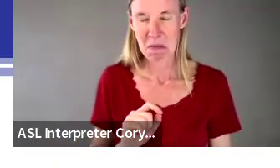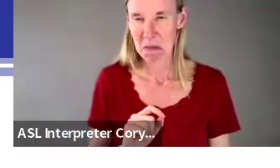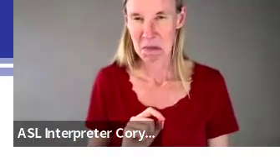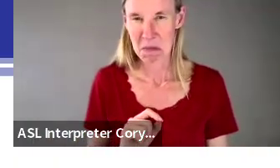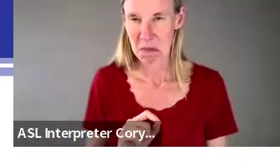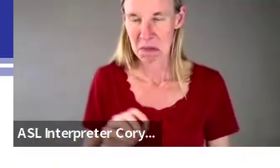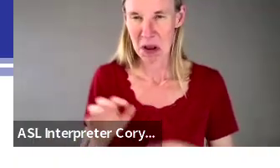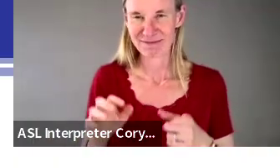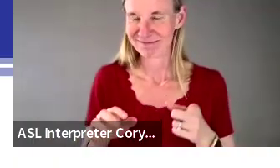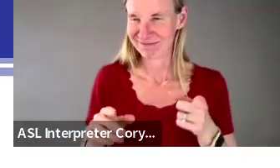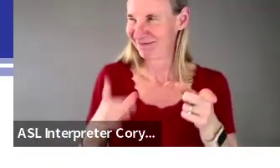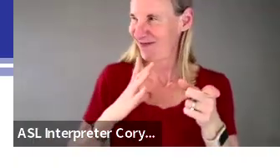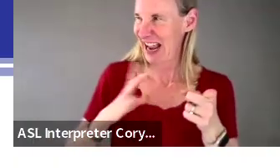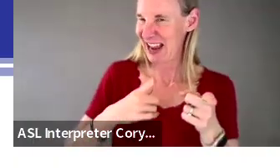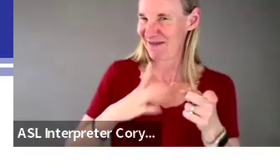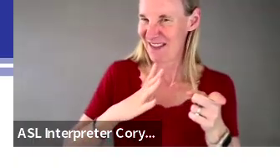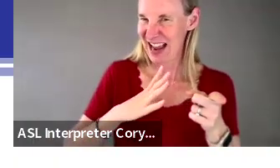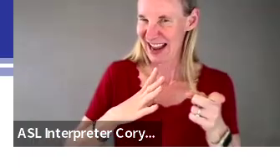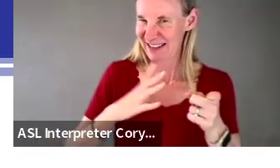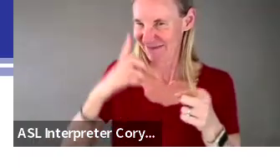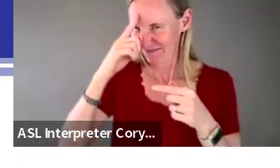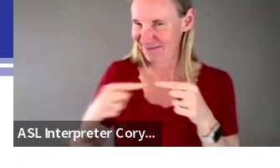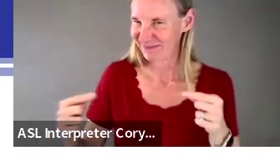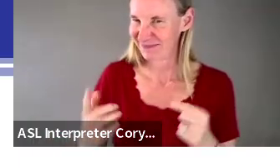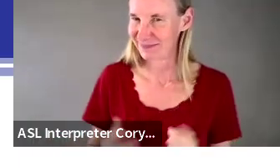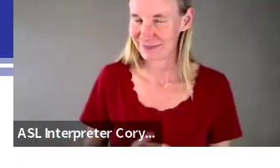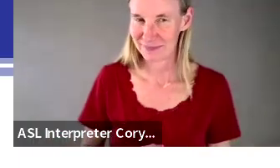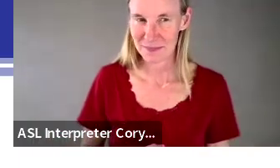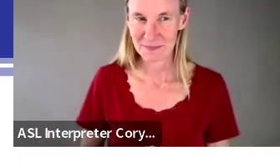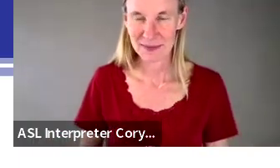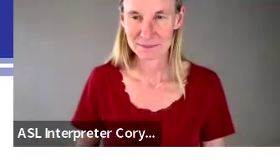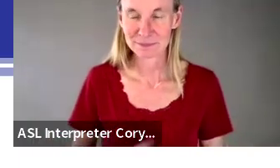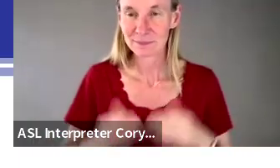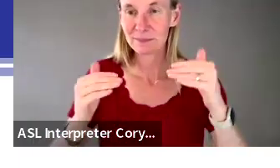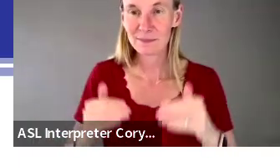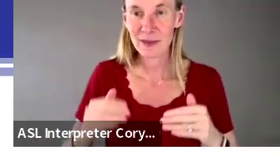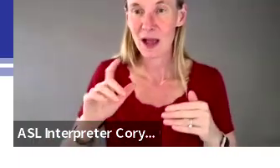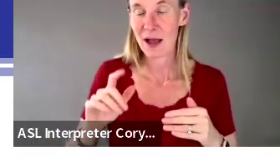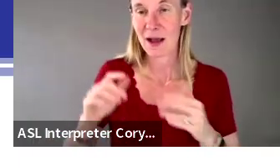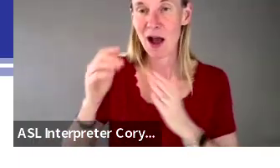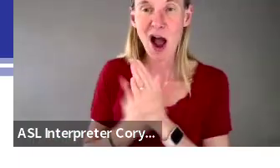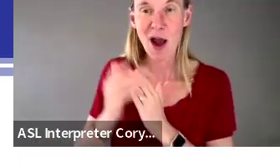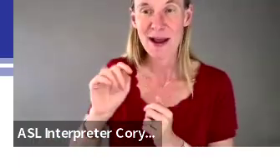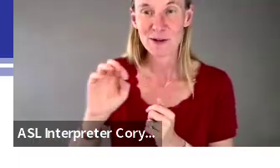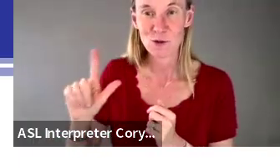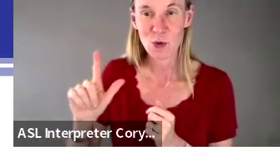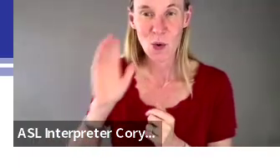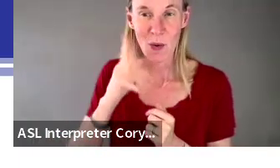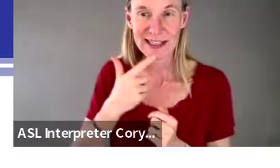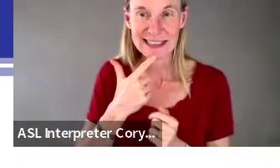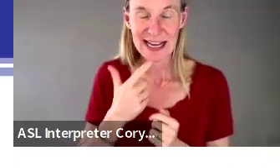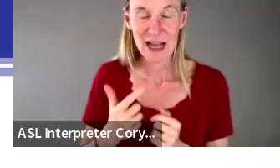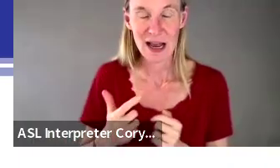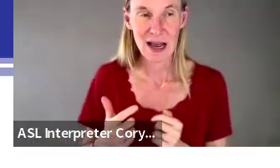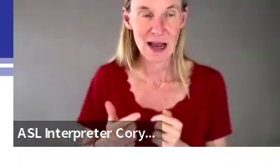can refute that claim from the automated tool. Or automated tools can do things like it can tell you,